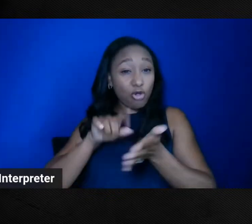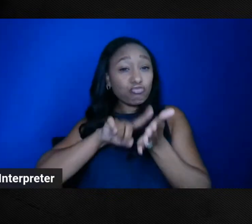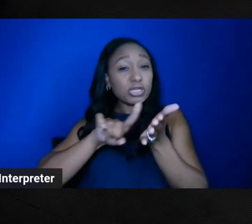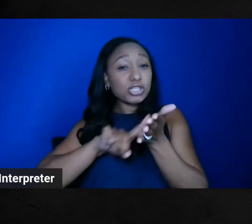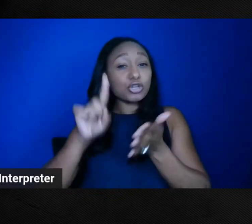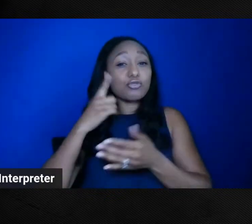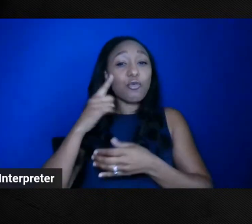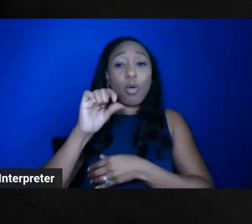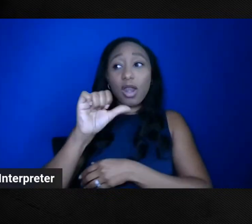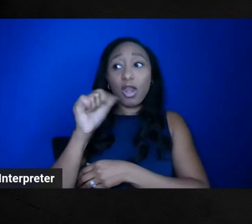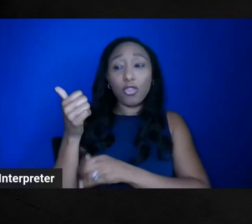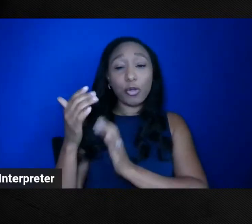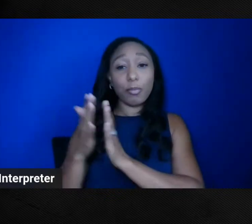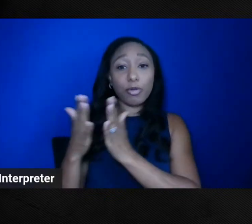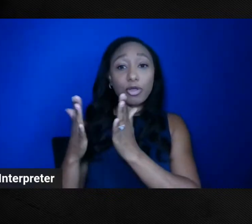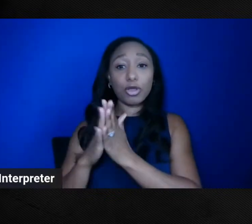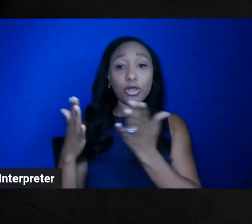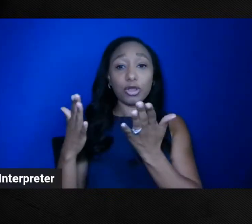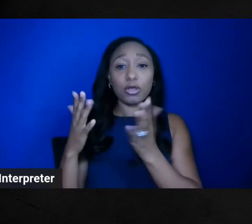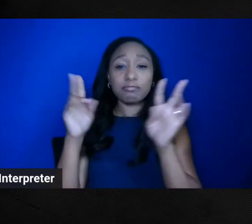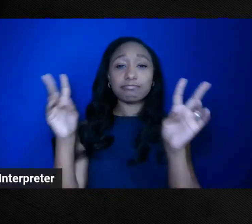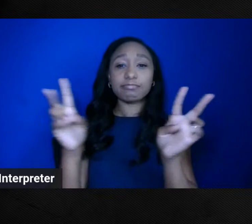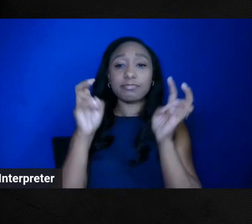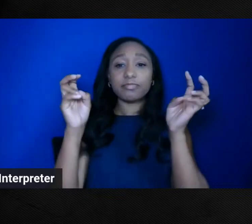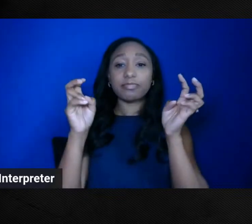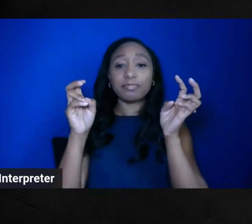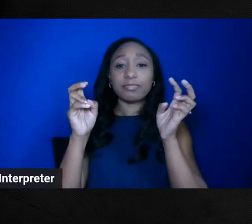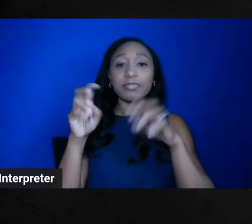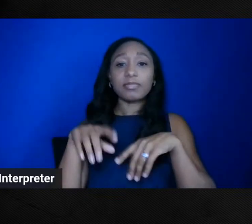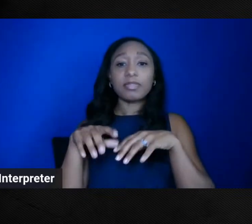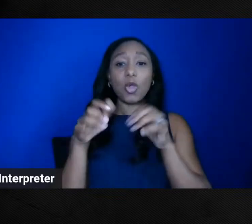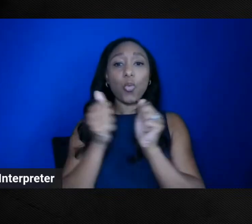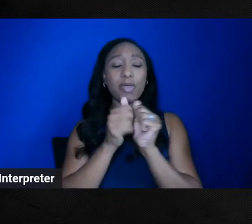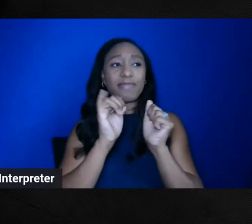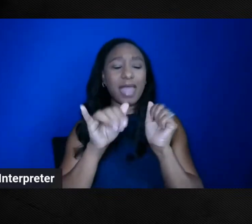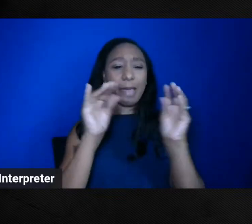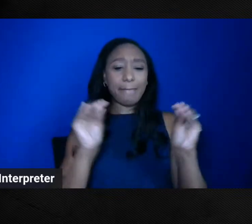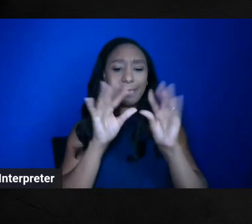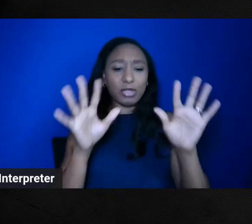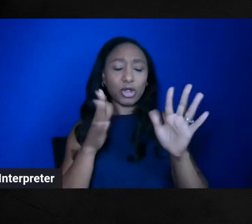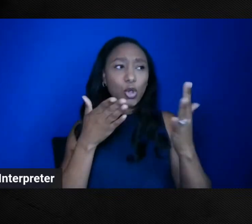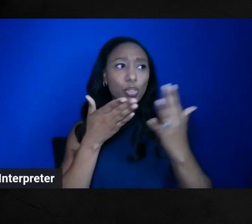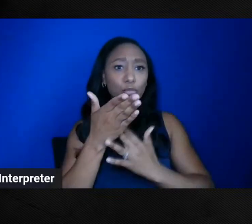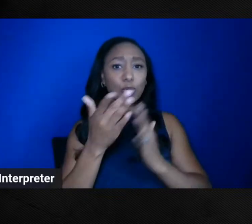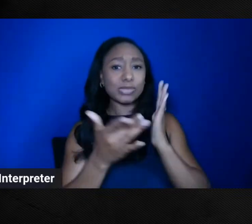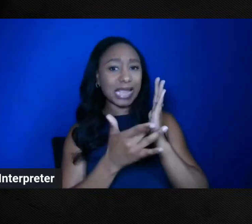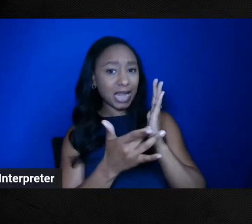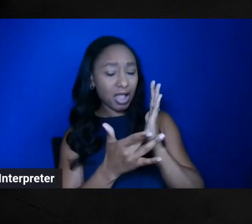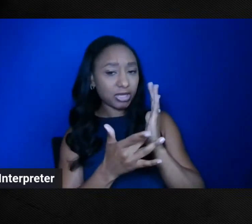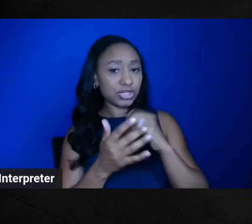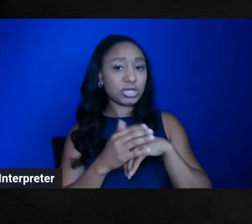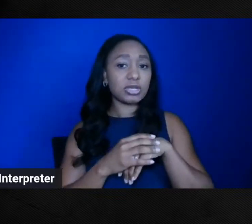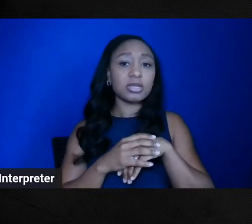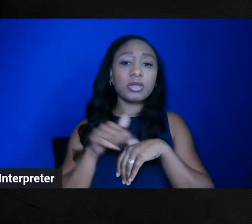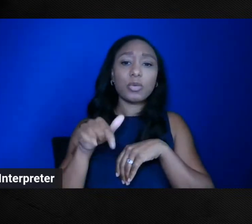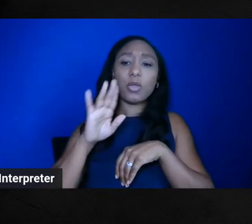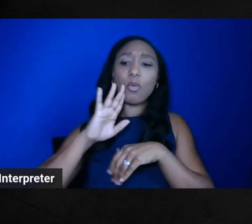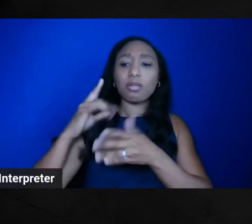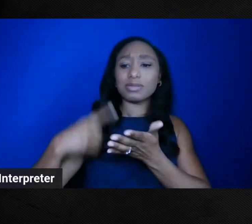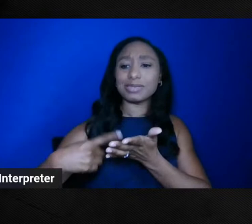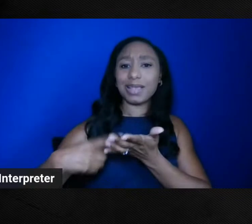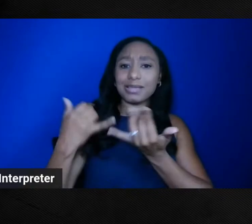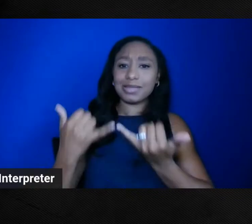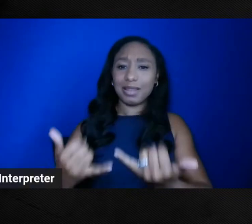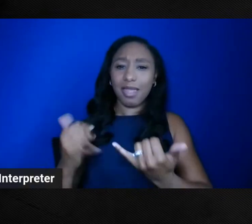but through the miracle of this technology, we're going to talk today together about a very difficult aspect